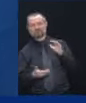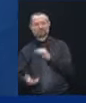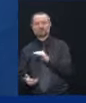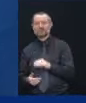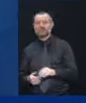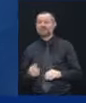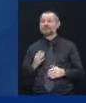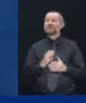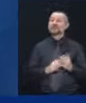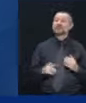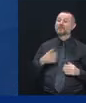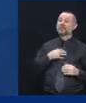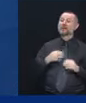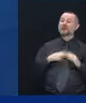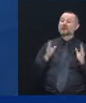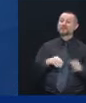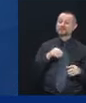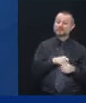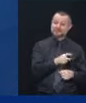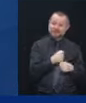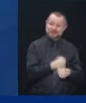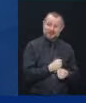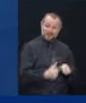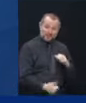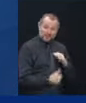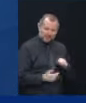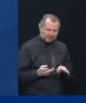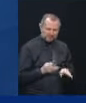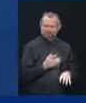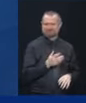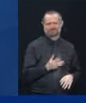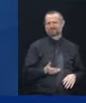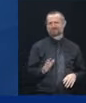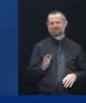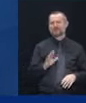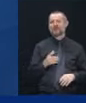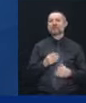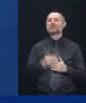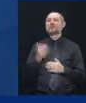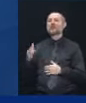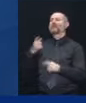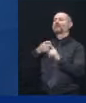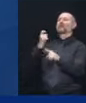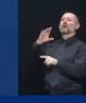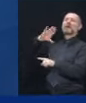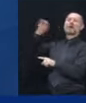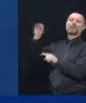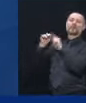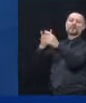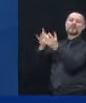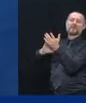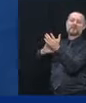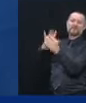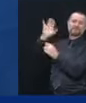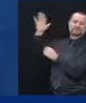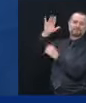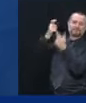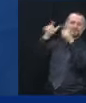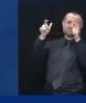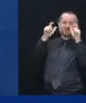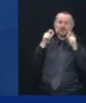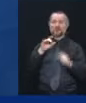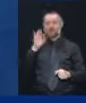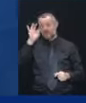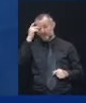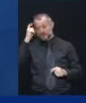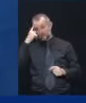White House. They're buying it from the drug companies. We understand that. But they are the only ones who can buy from the drug